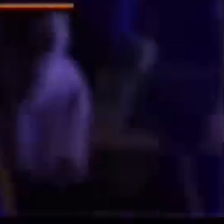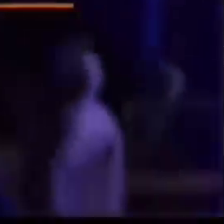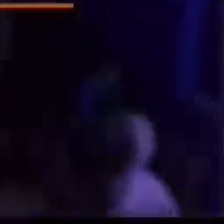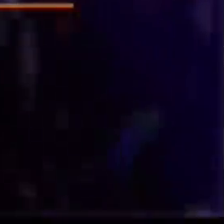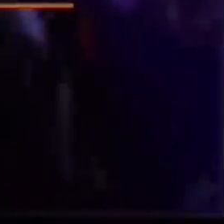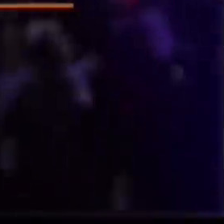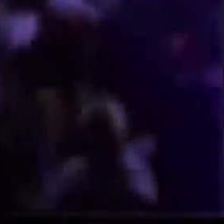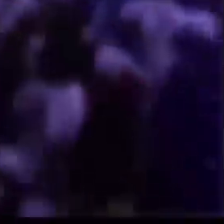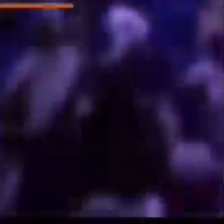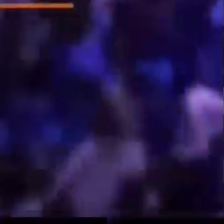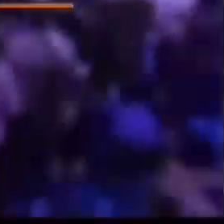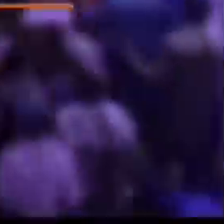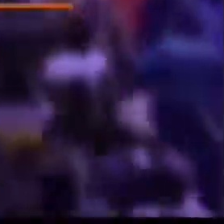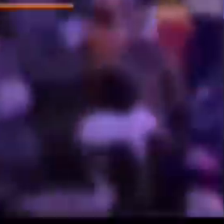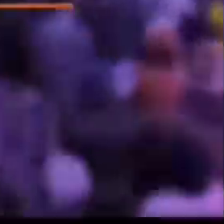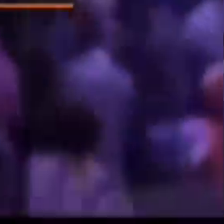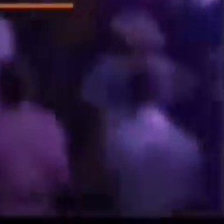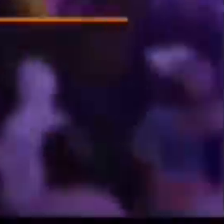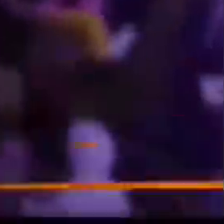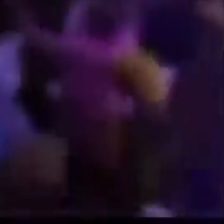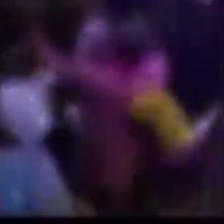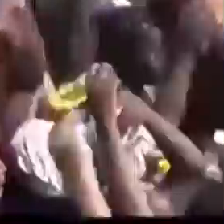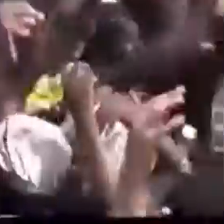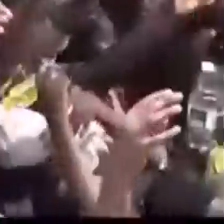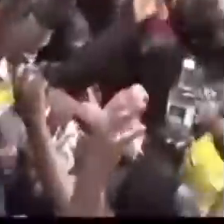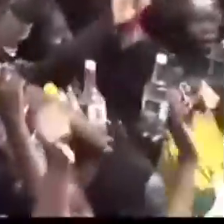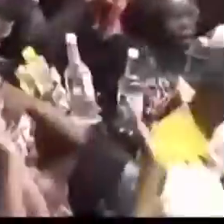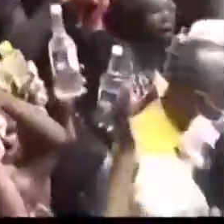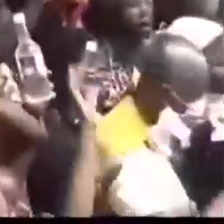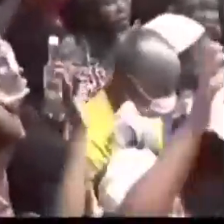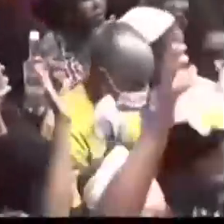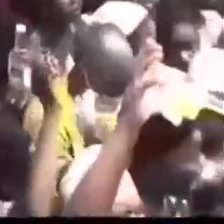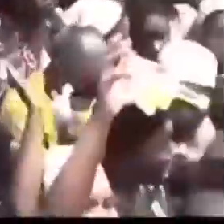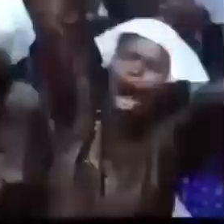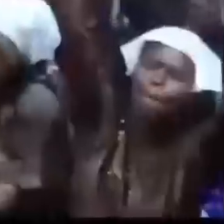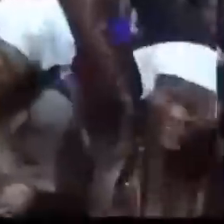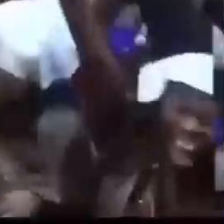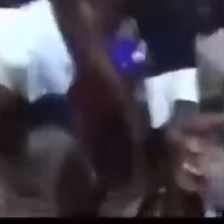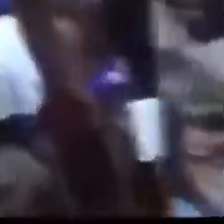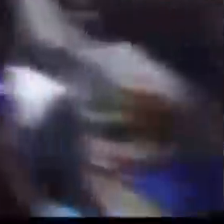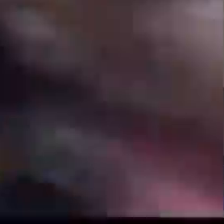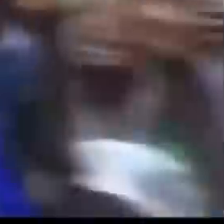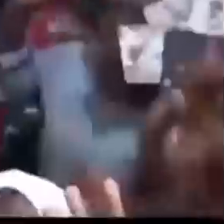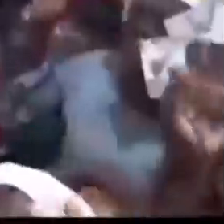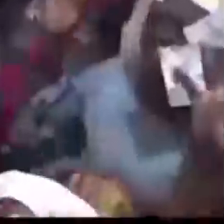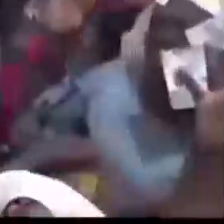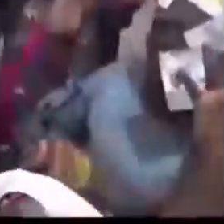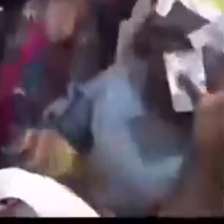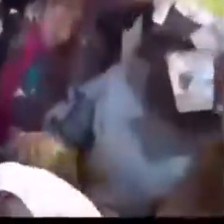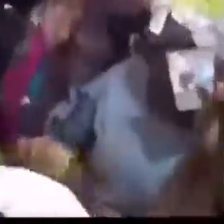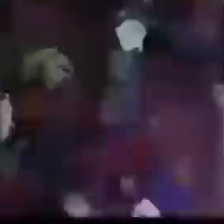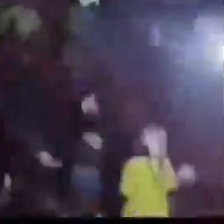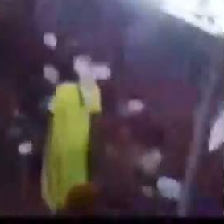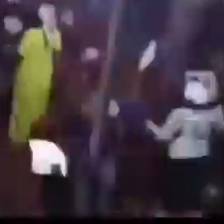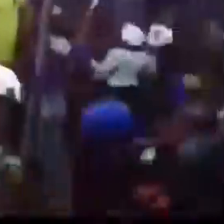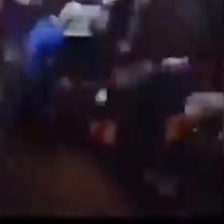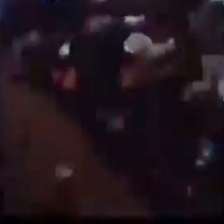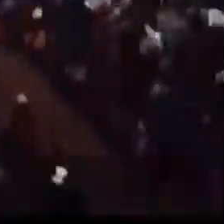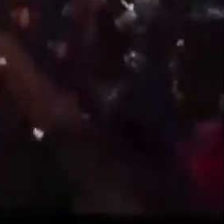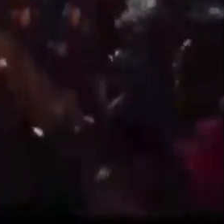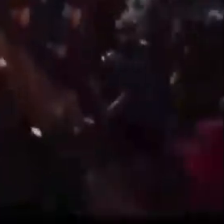Ira lo wala toke wala kurie. O ma lagbara. Fere si o ma si. Ikolo re ma pada. Agba to re fun